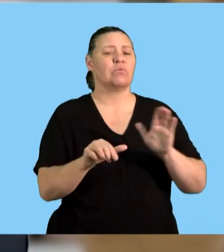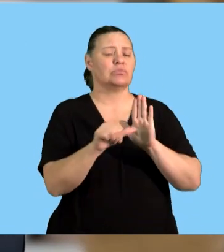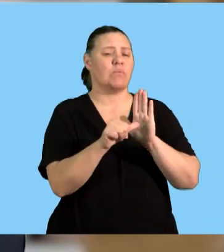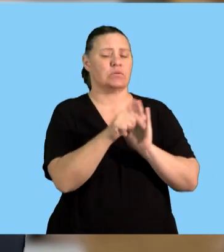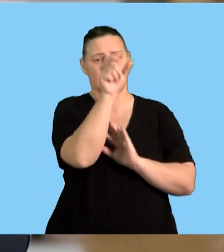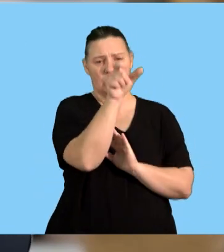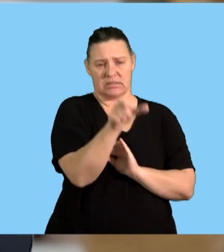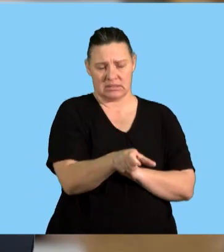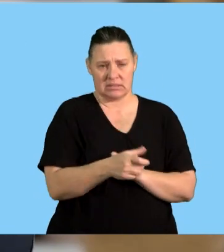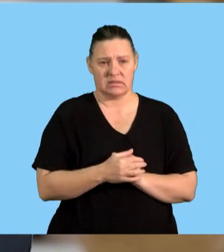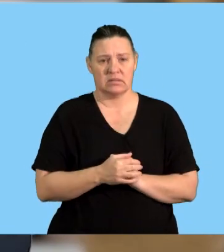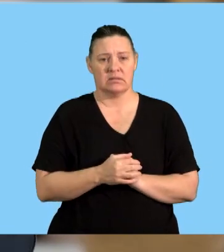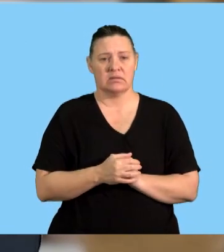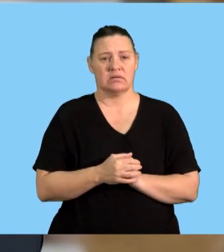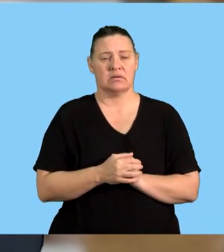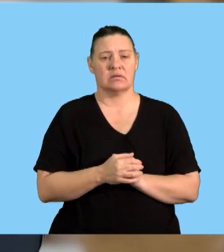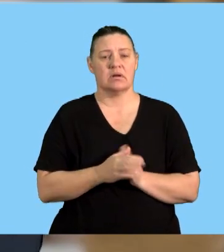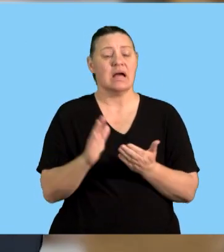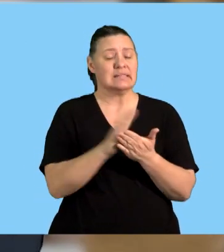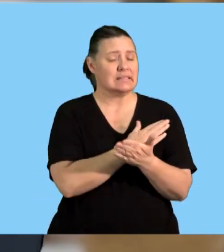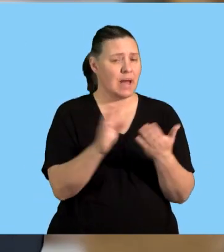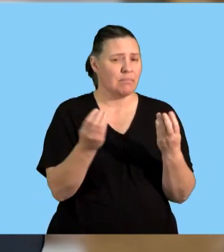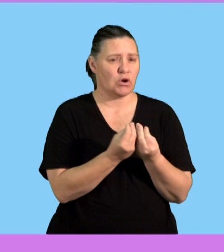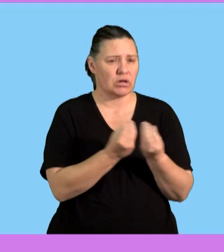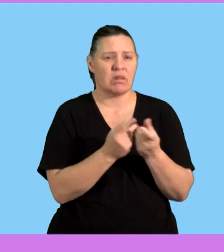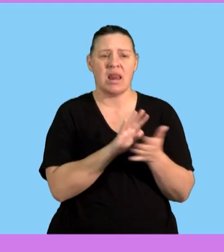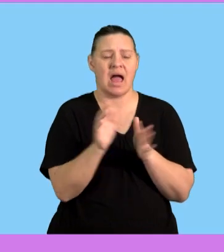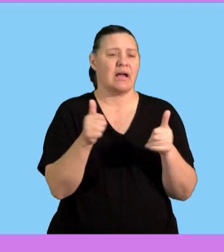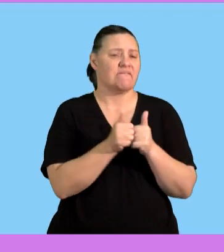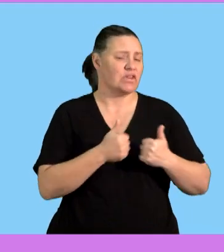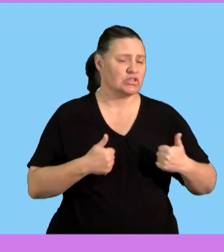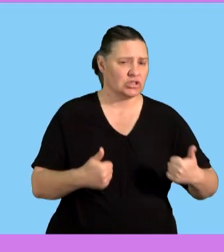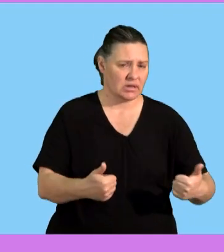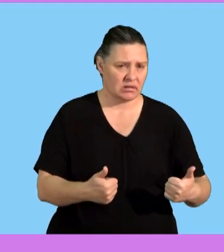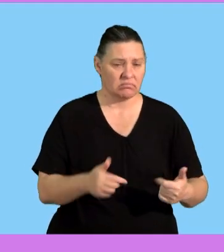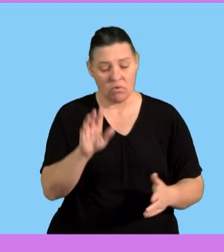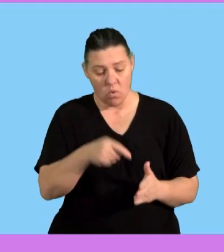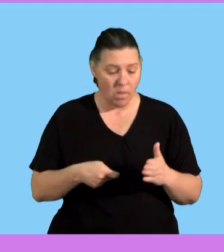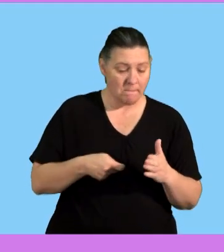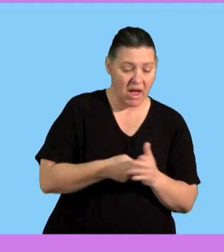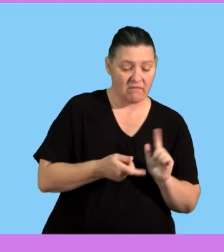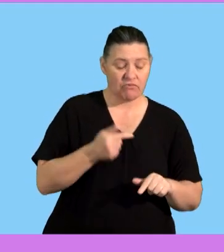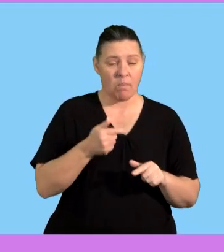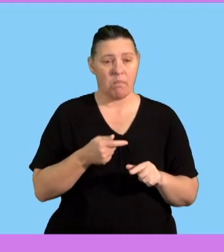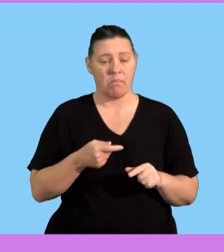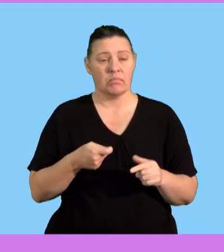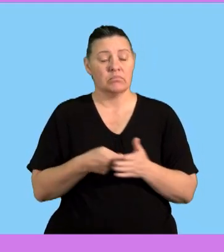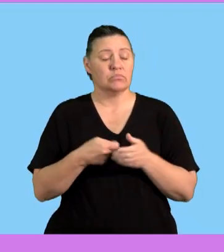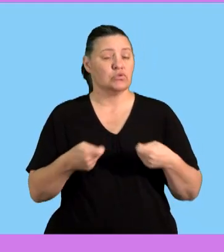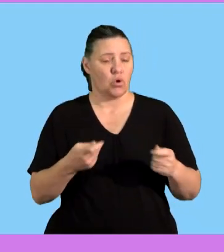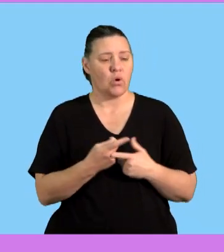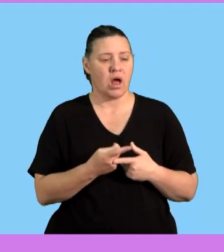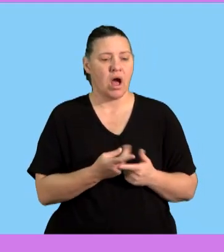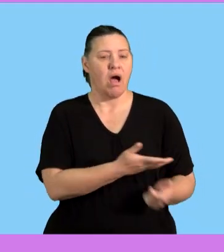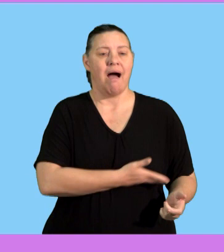language, right? So I indicated here that some products, like furniture, that you purchase from a store